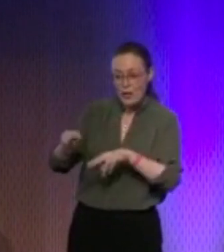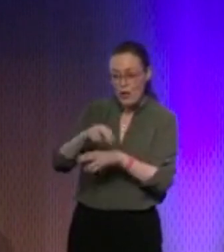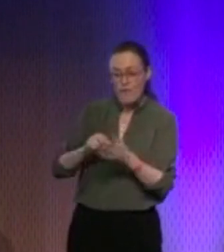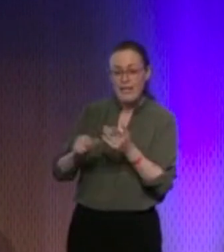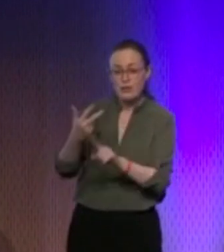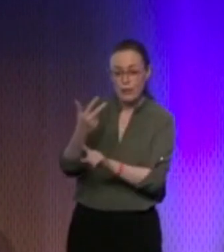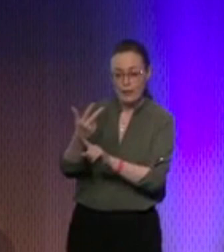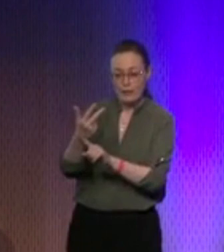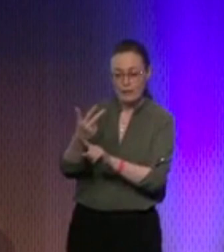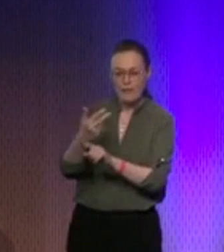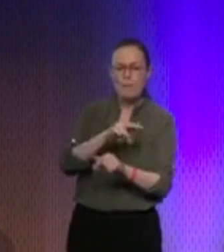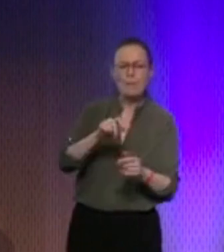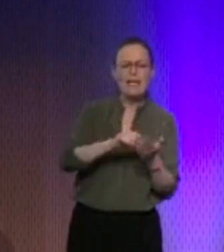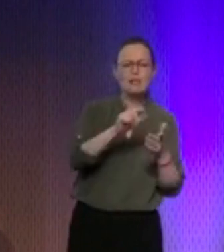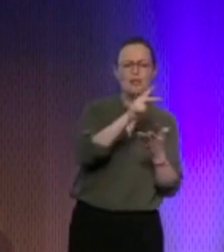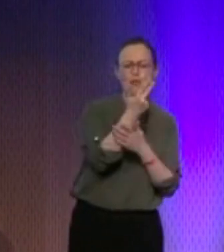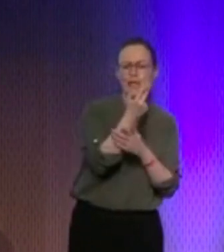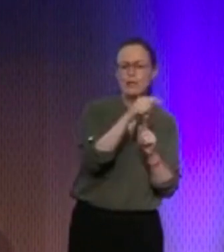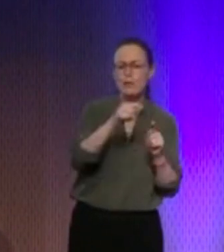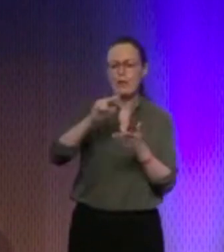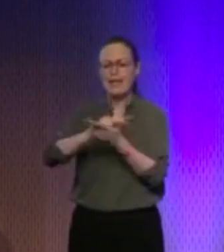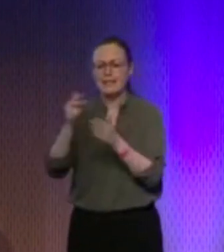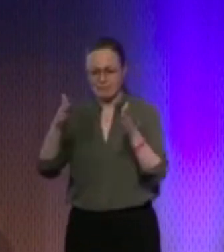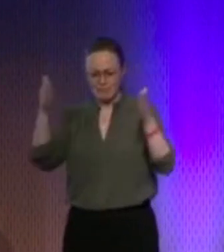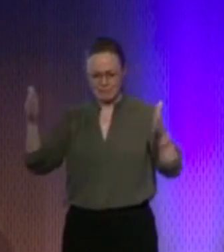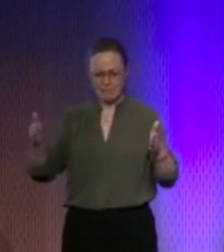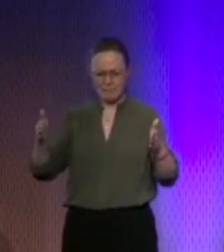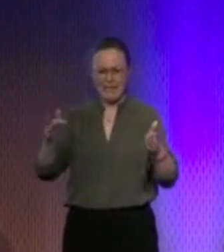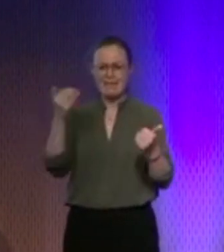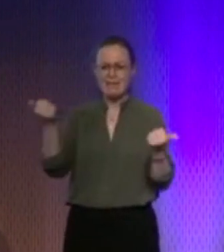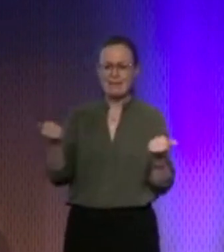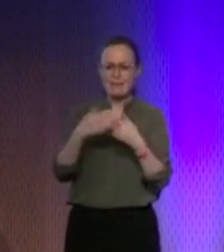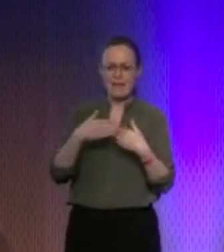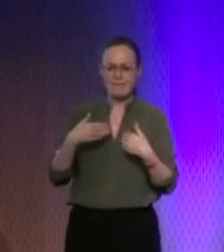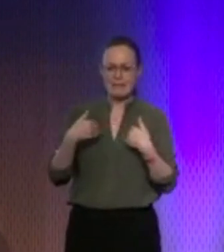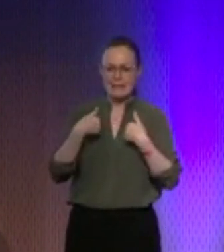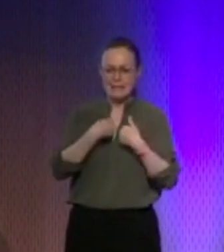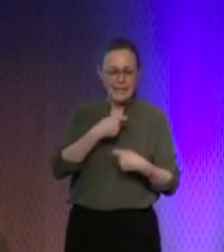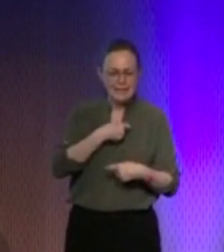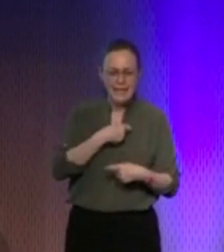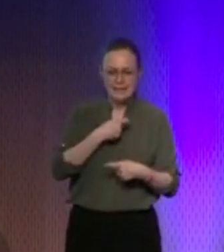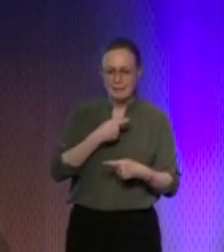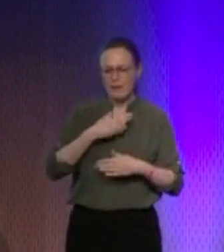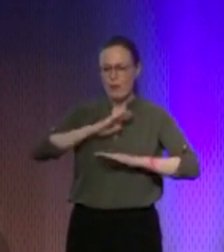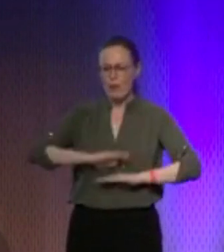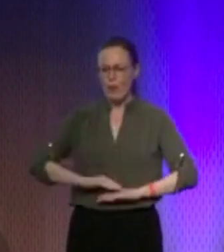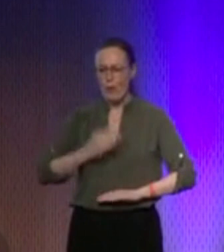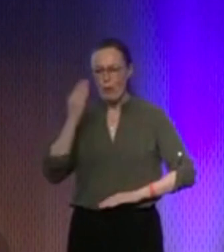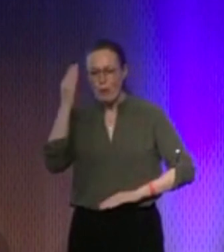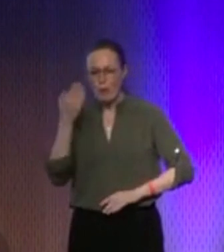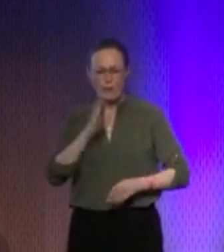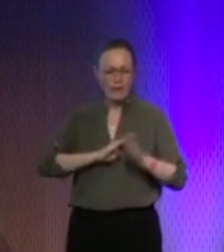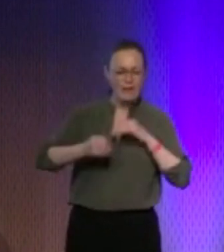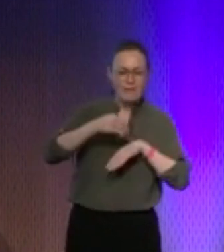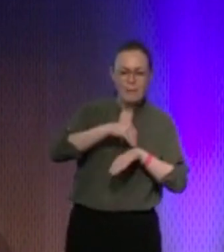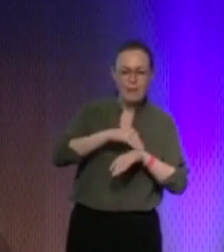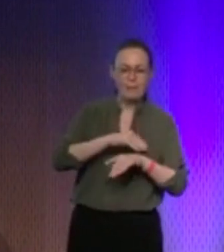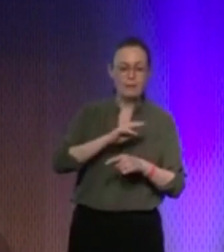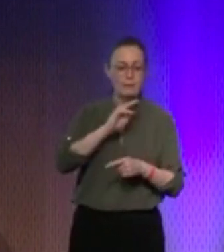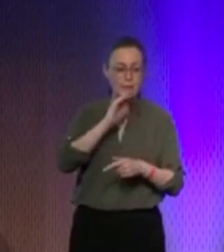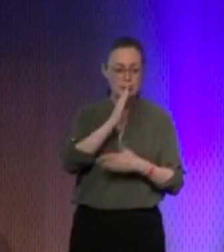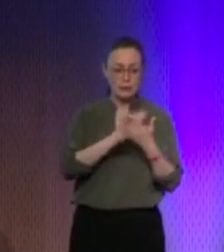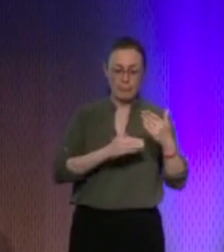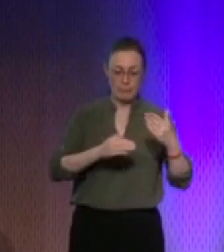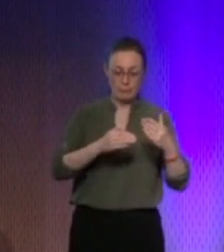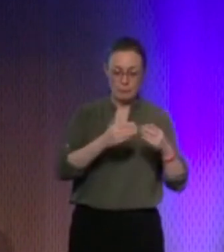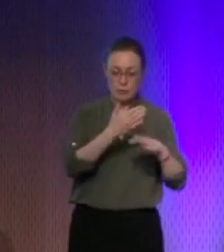age of 3 and 18, that had symptoms of anxiety, low mood, and behaviour problems. So we included children who